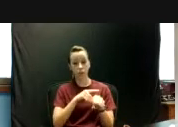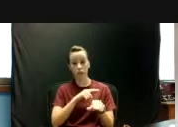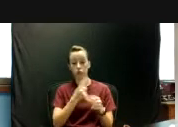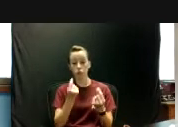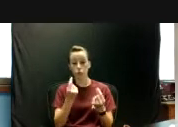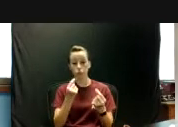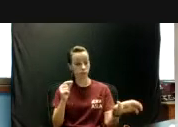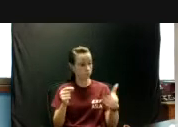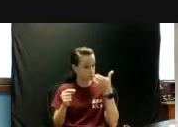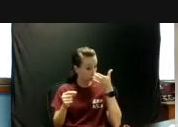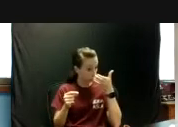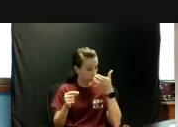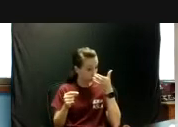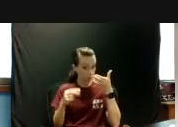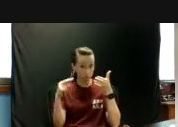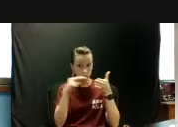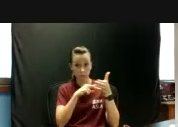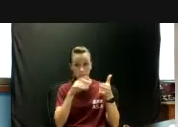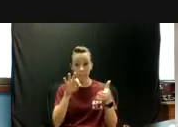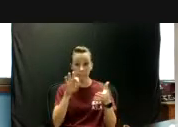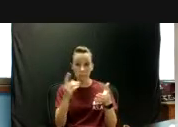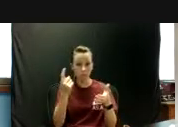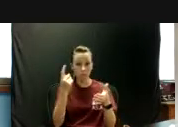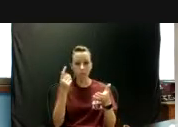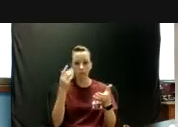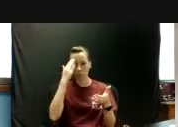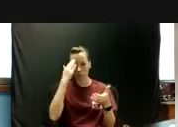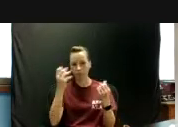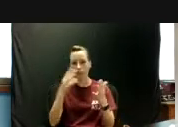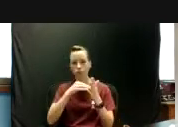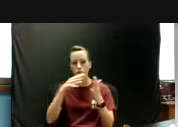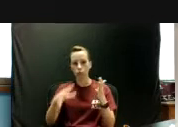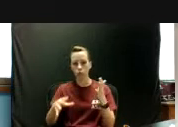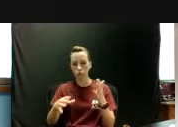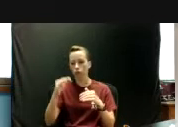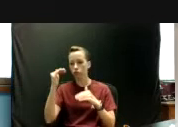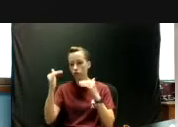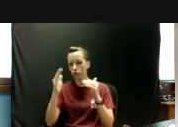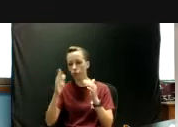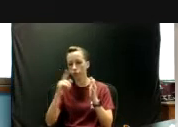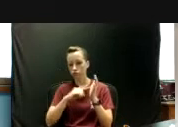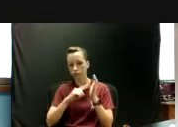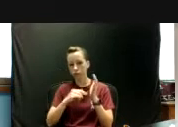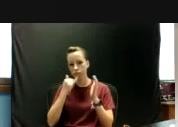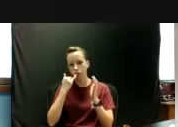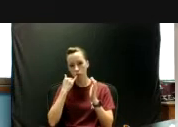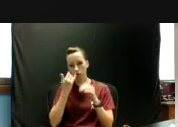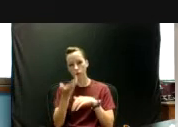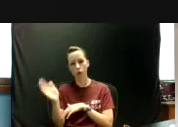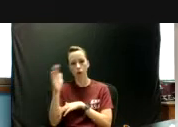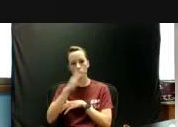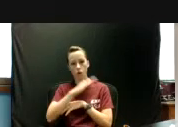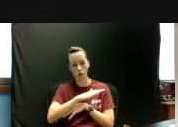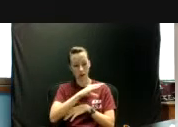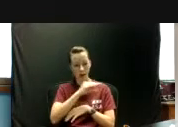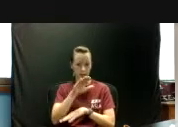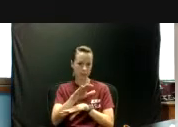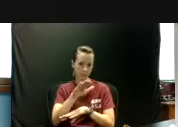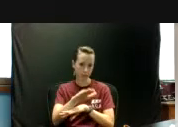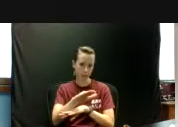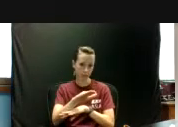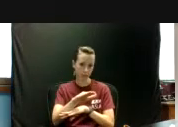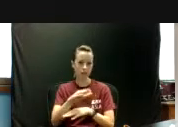media. I know that many kids and many adults are checking their phones during the school day. In the evenings, and then that's probably the